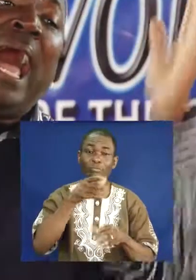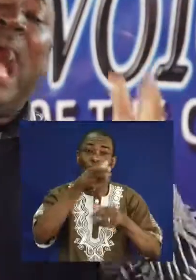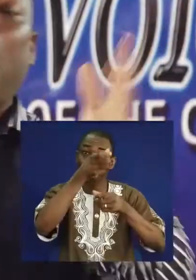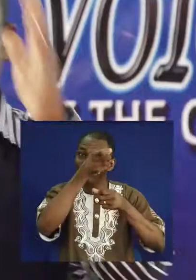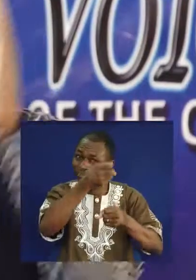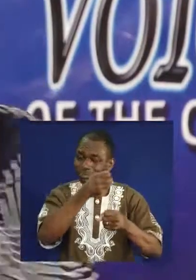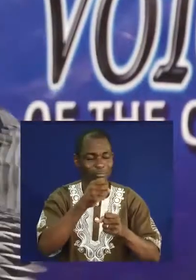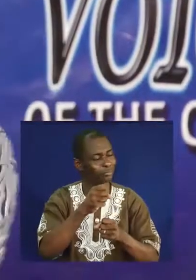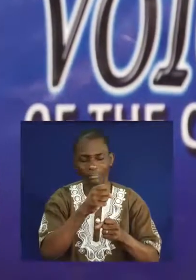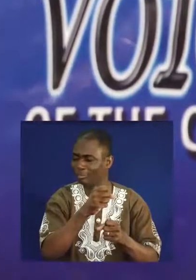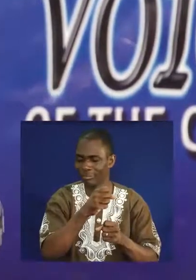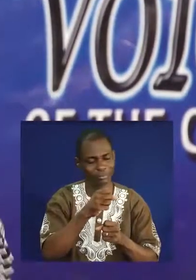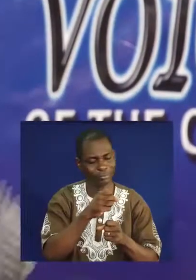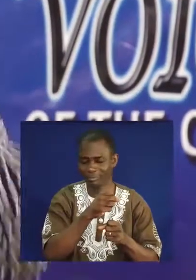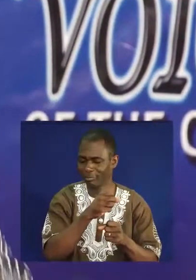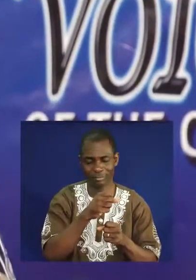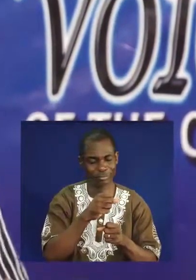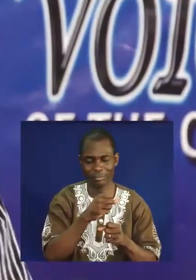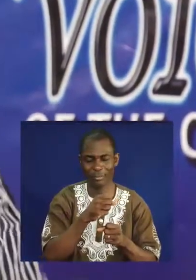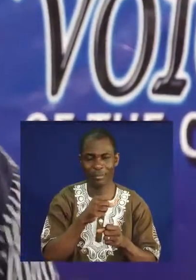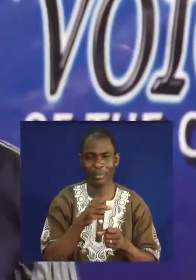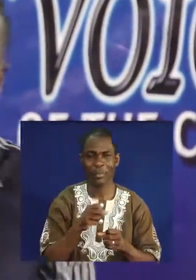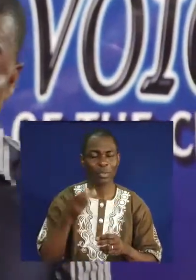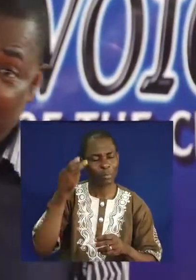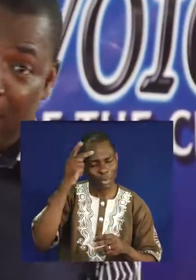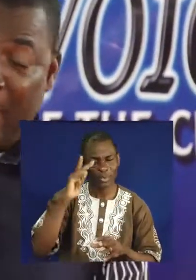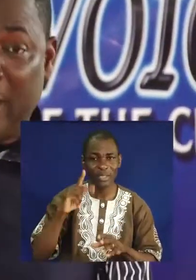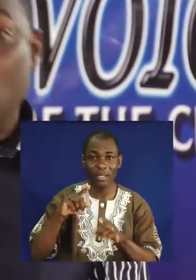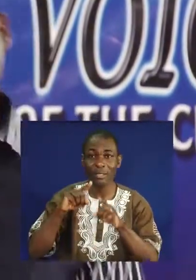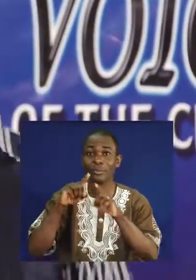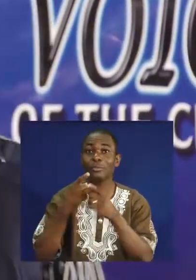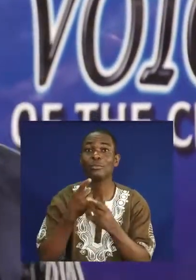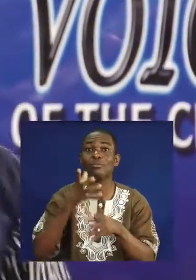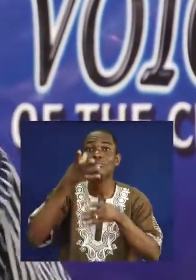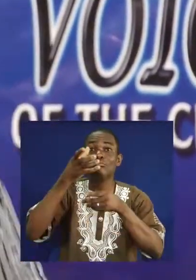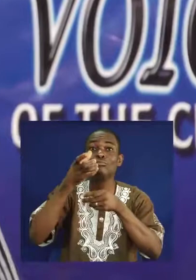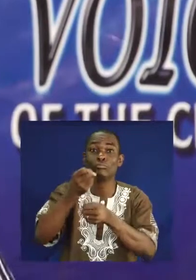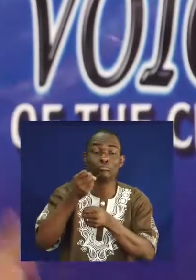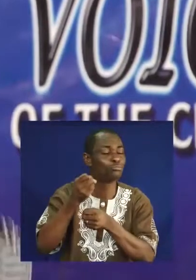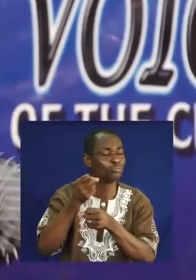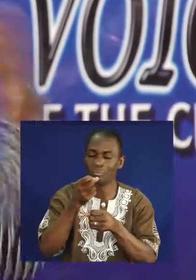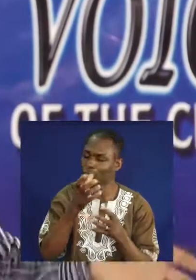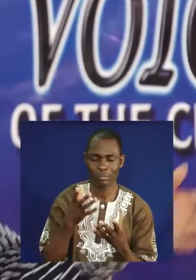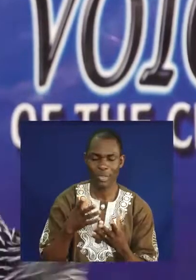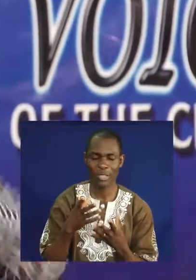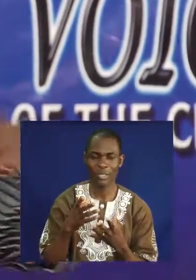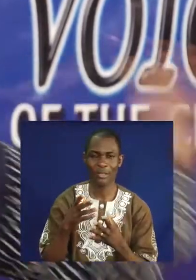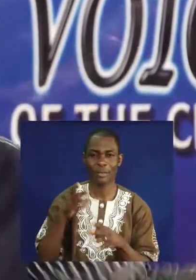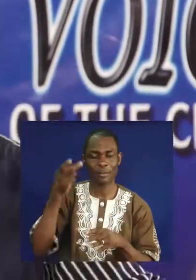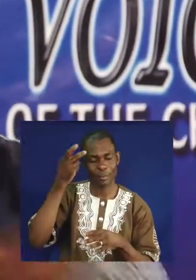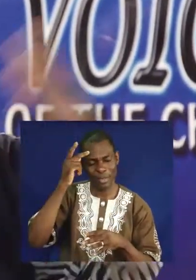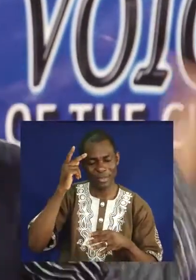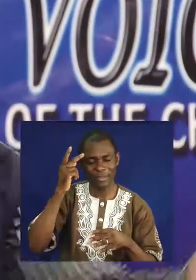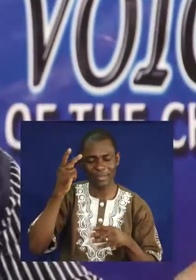ya kopem se party nsemi bedru so no na obi anani abrabrabra no obi kura no wu abare ko nya kwa no wato so wato